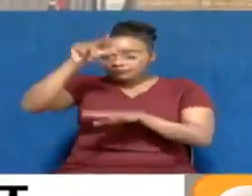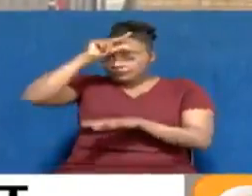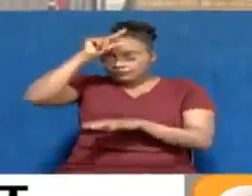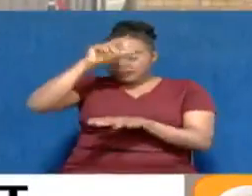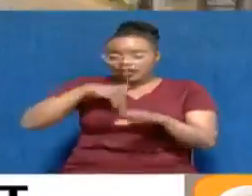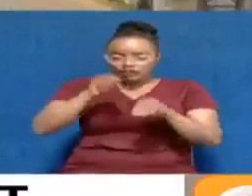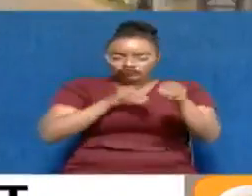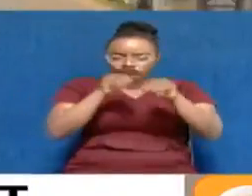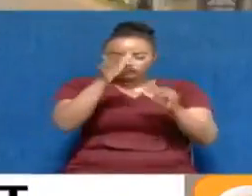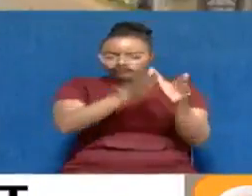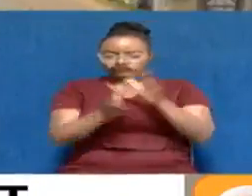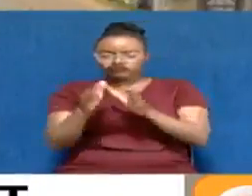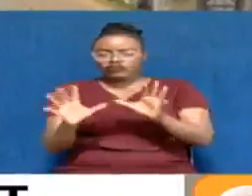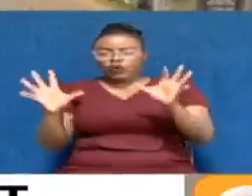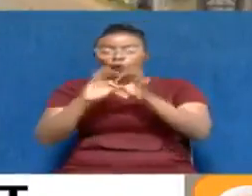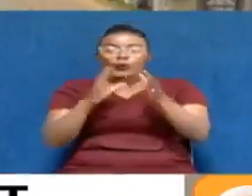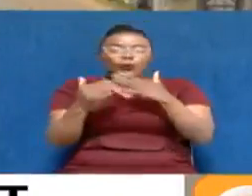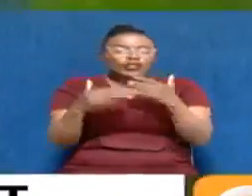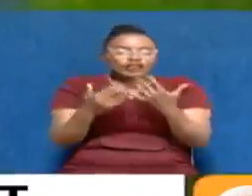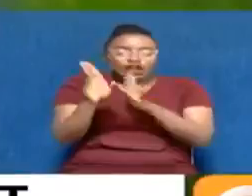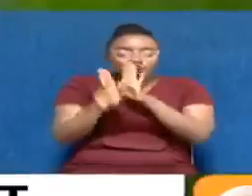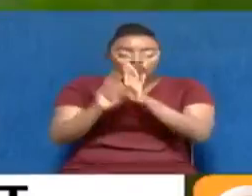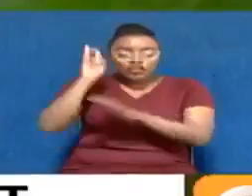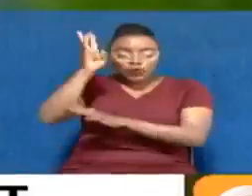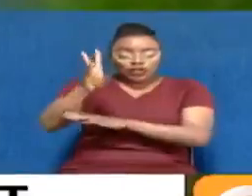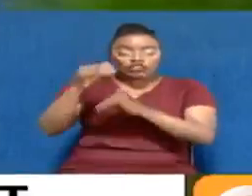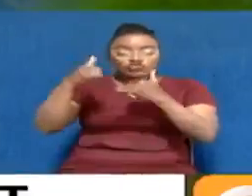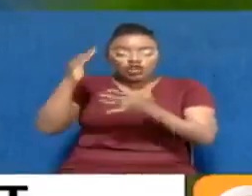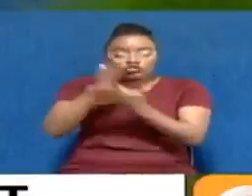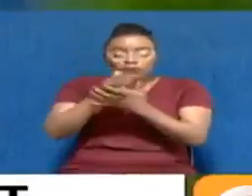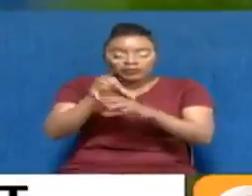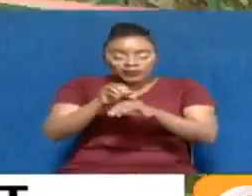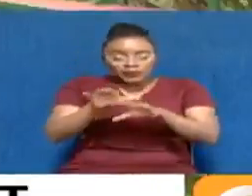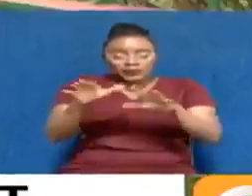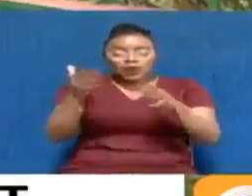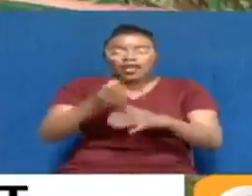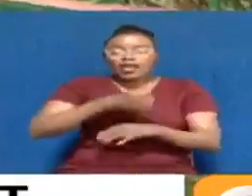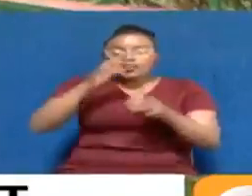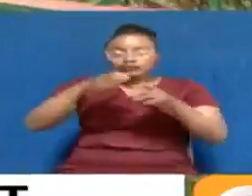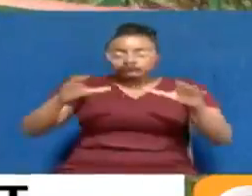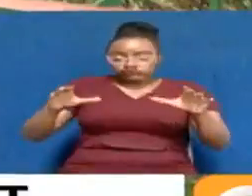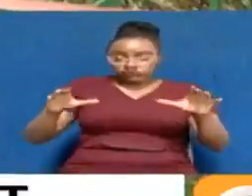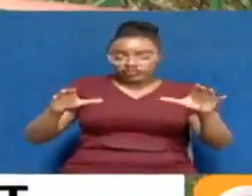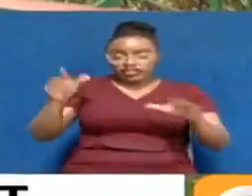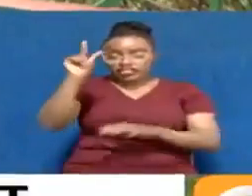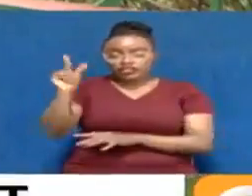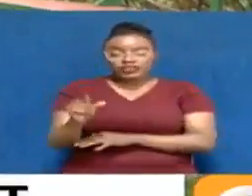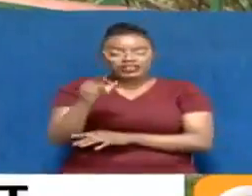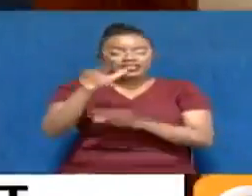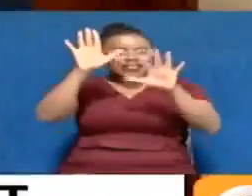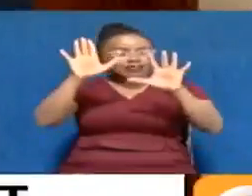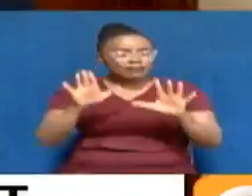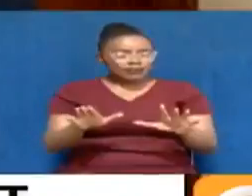government is finalizing its plans regarding what measures to take to contain the spread of the virus in the Lake Basin region. It's now becoming